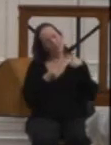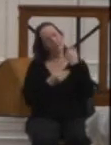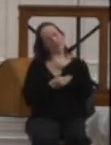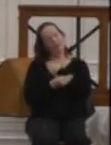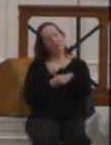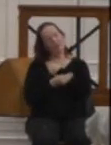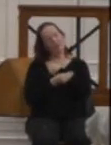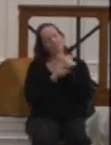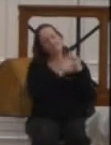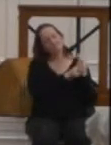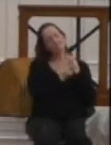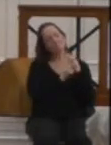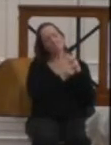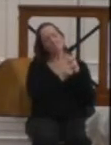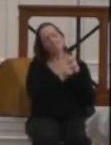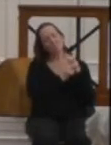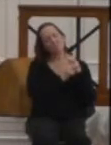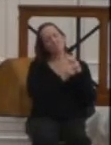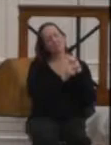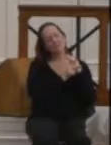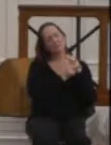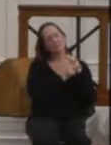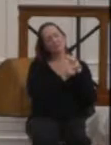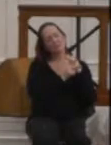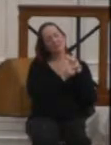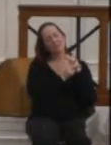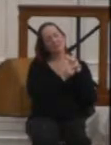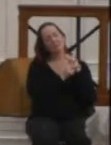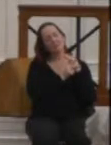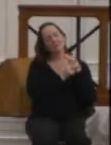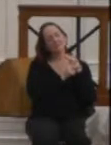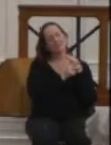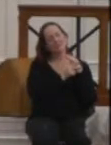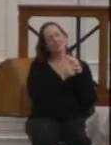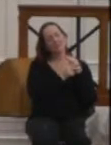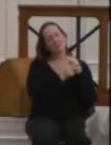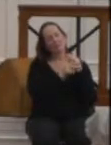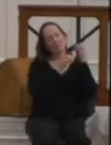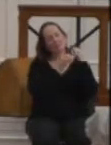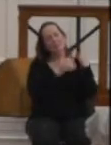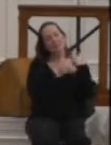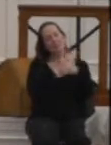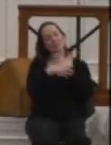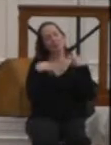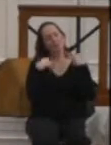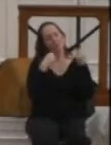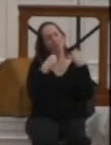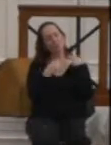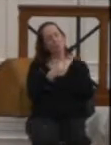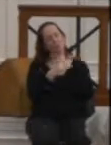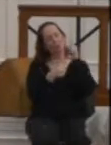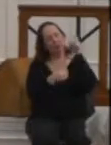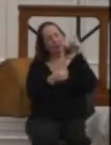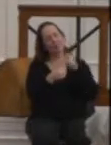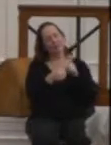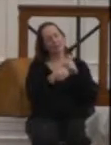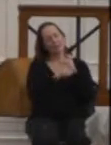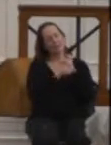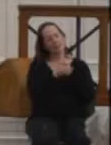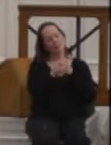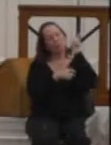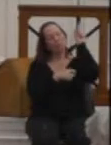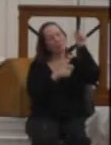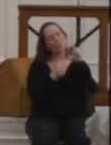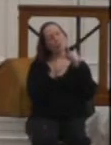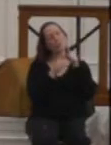would just give us that nourishment that we need from your word. Show us what you have to say to each one of